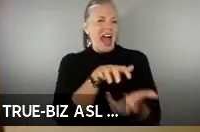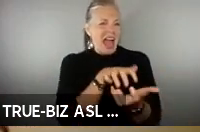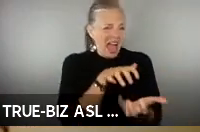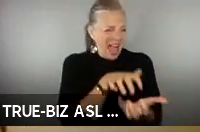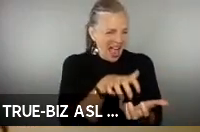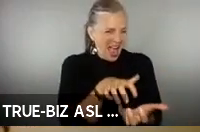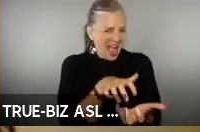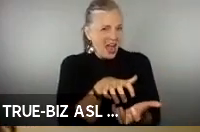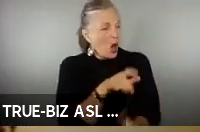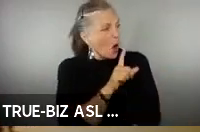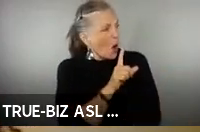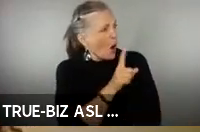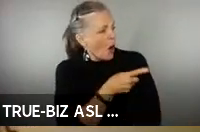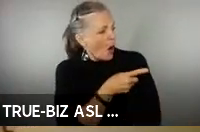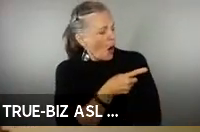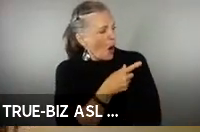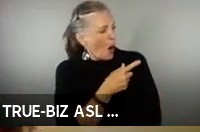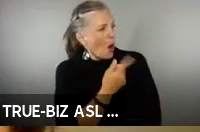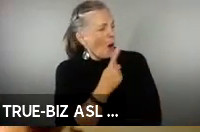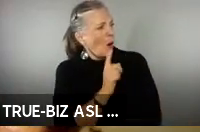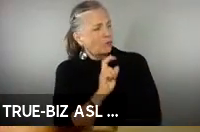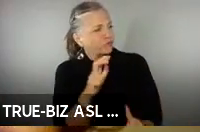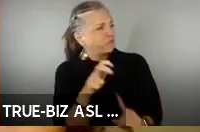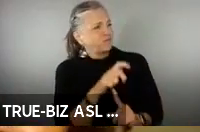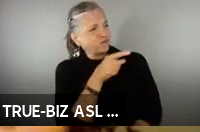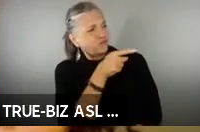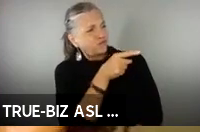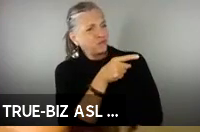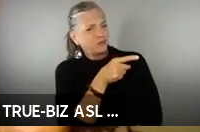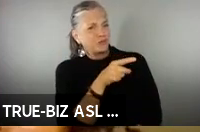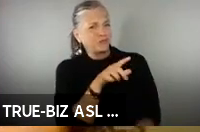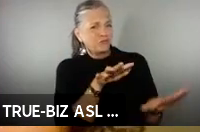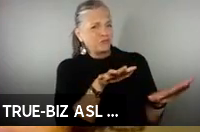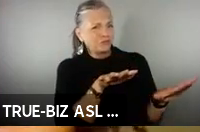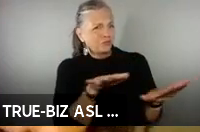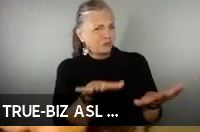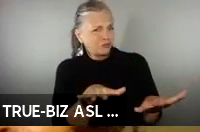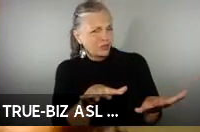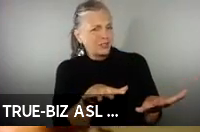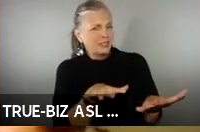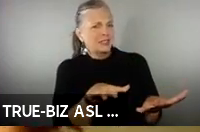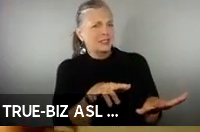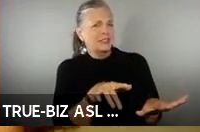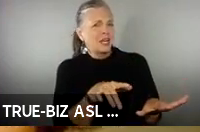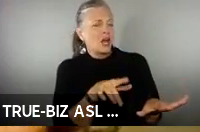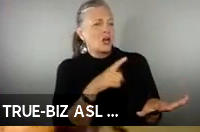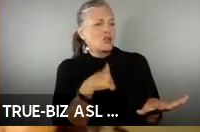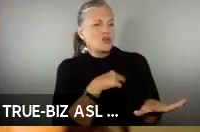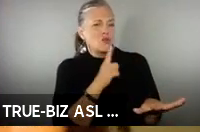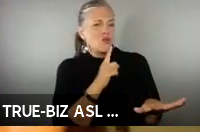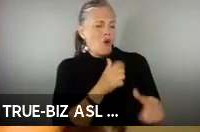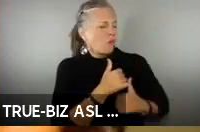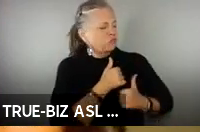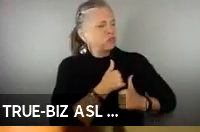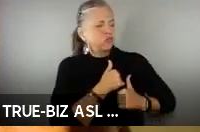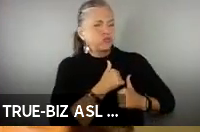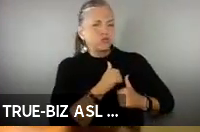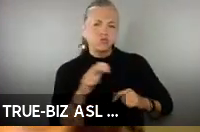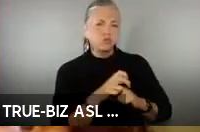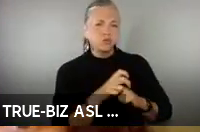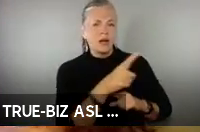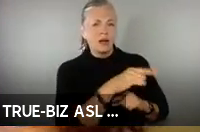Well, aren't we a mighty Ajax? Shield notwithstanding 1,000 Trojan spears. Pardon me, a